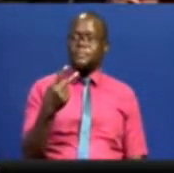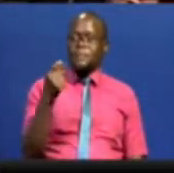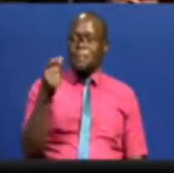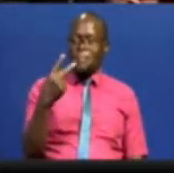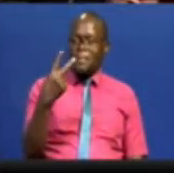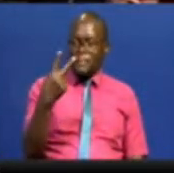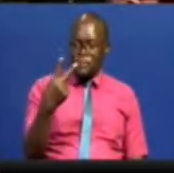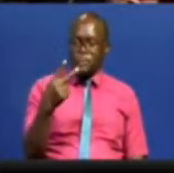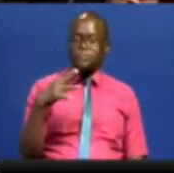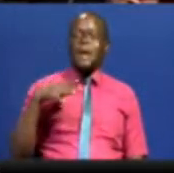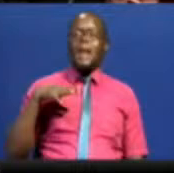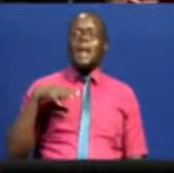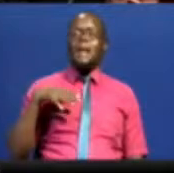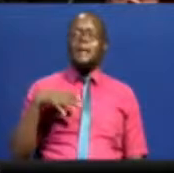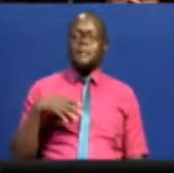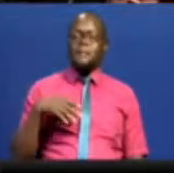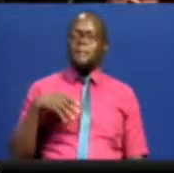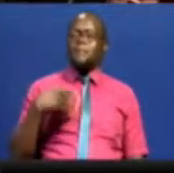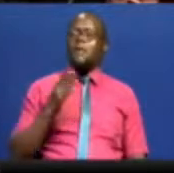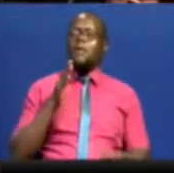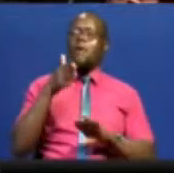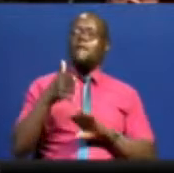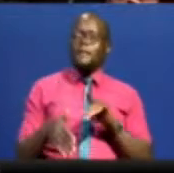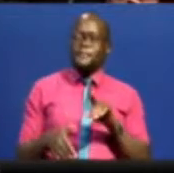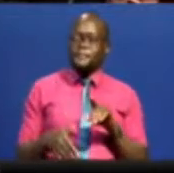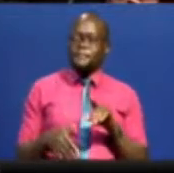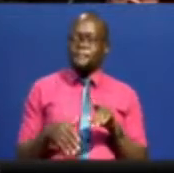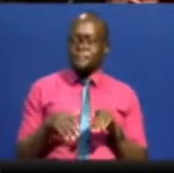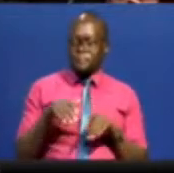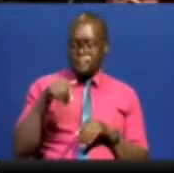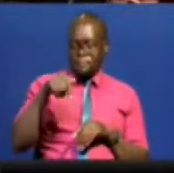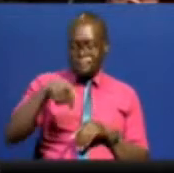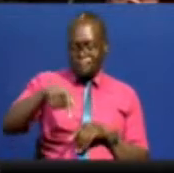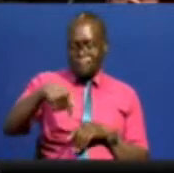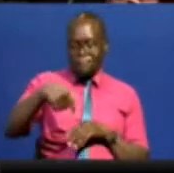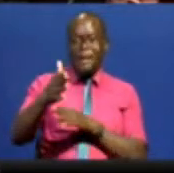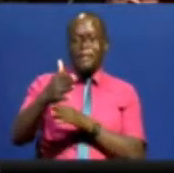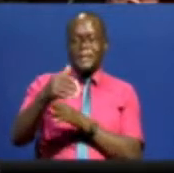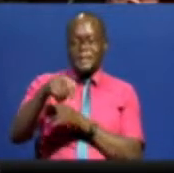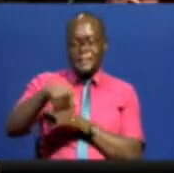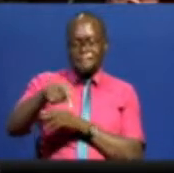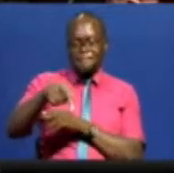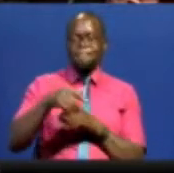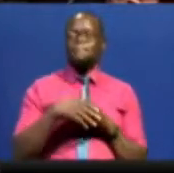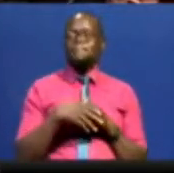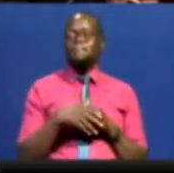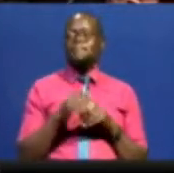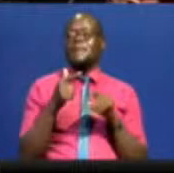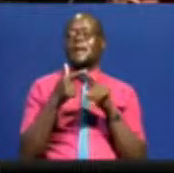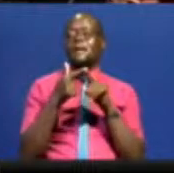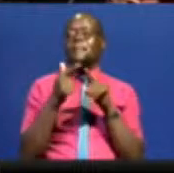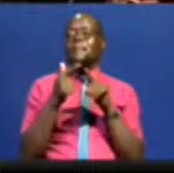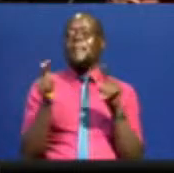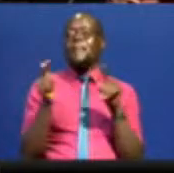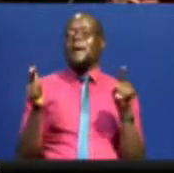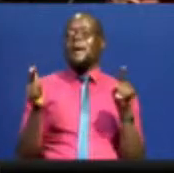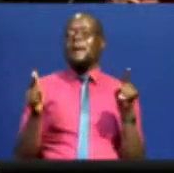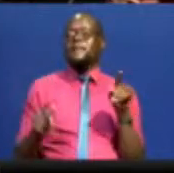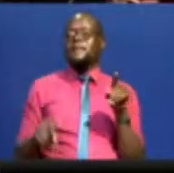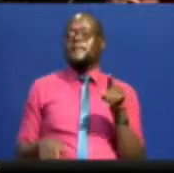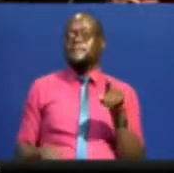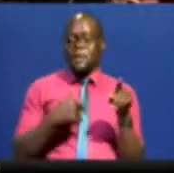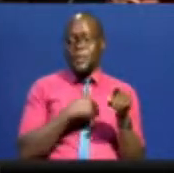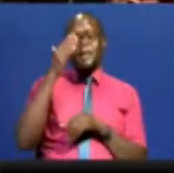2 months and above from this Thursday. Yet, Madam Speaker, we know